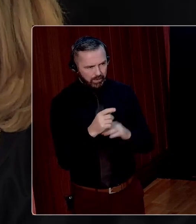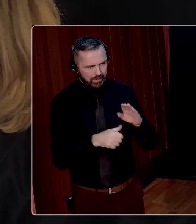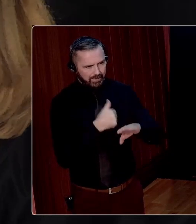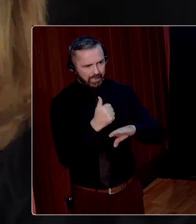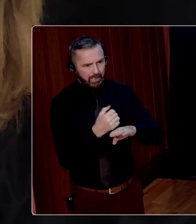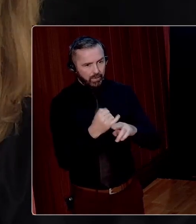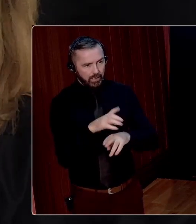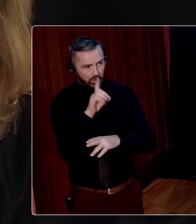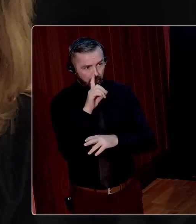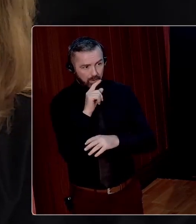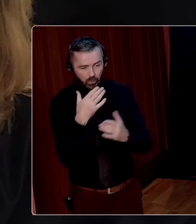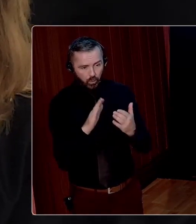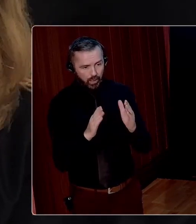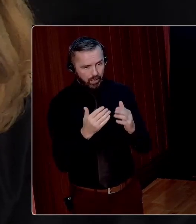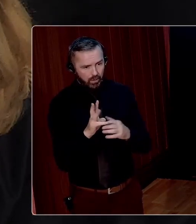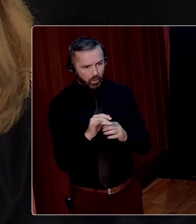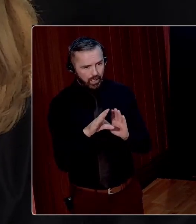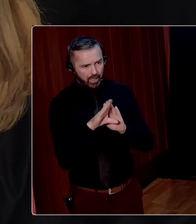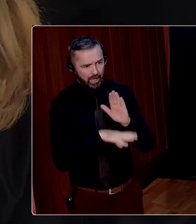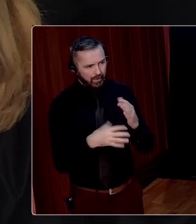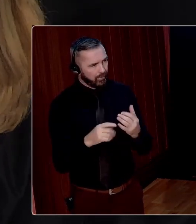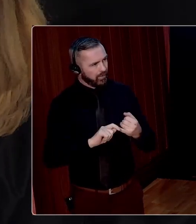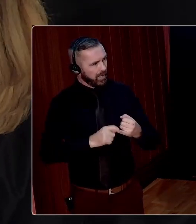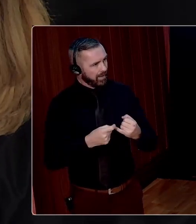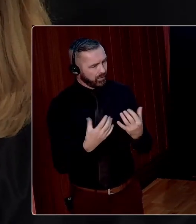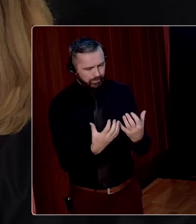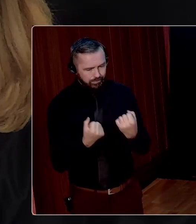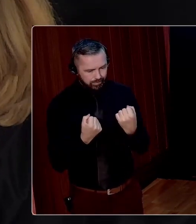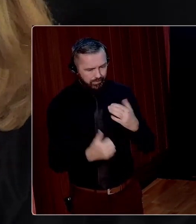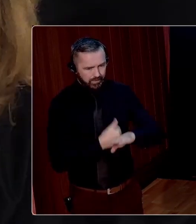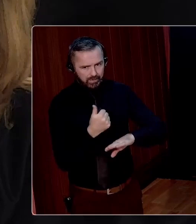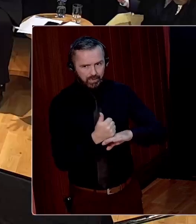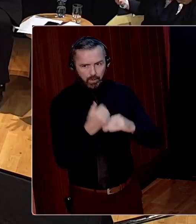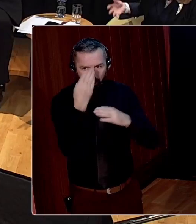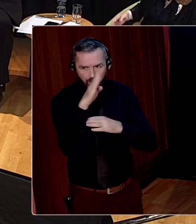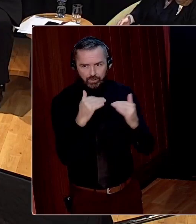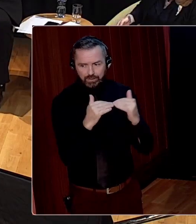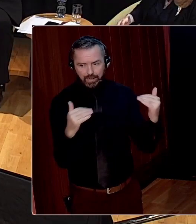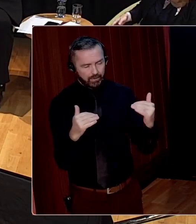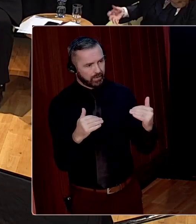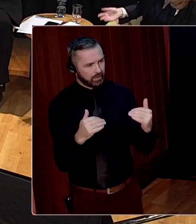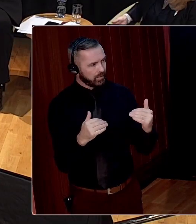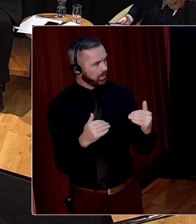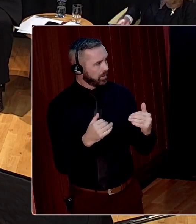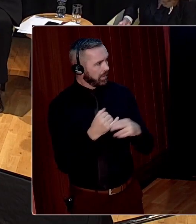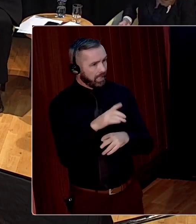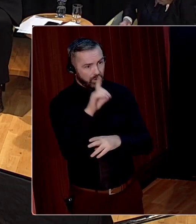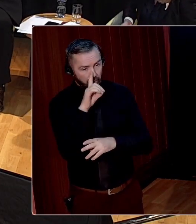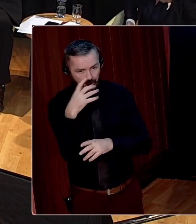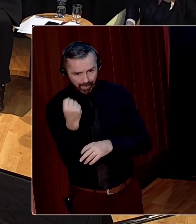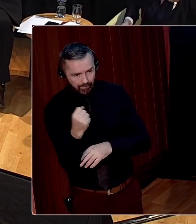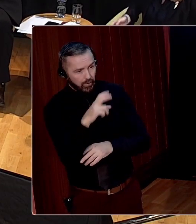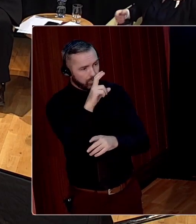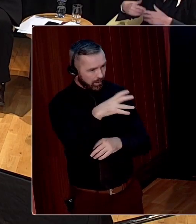it was set out in Germany. Why was there a lack of an effort to have a language to set up an Irish standard version, as is in Hochdeutsch, in German, and